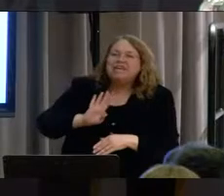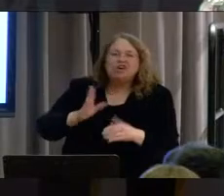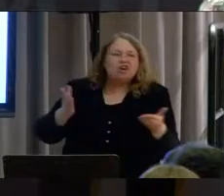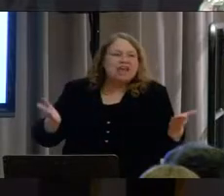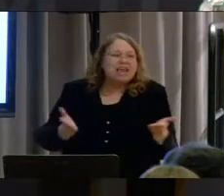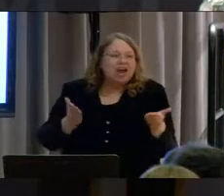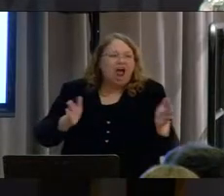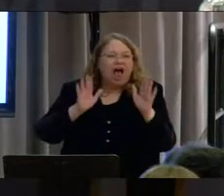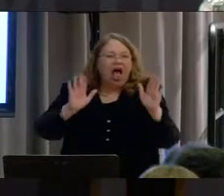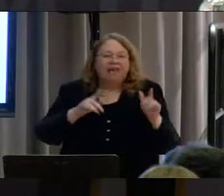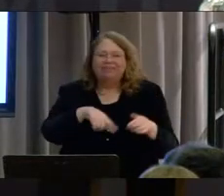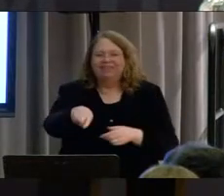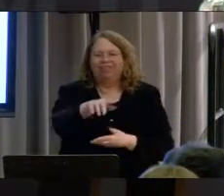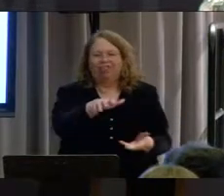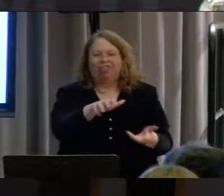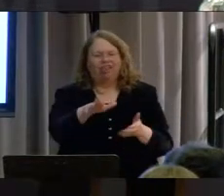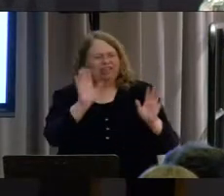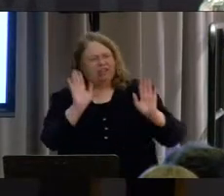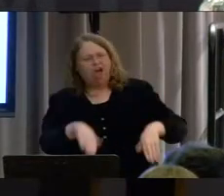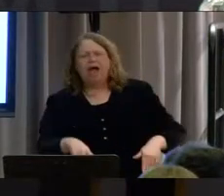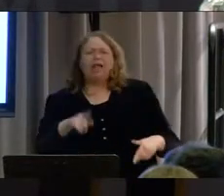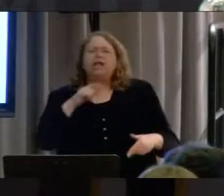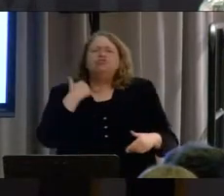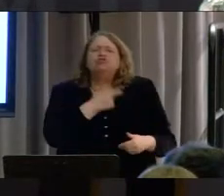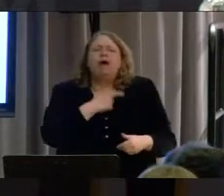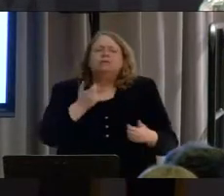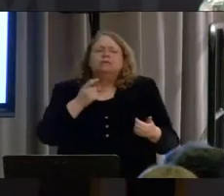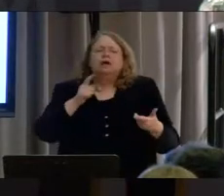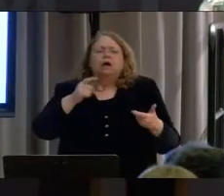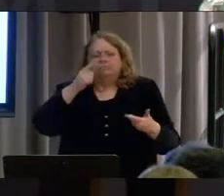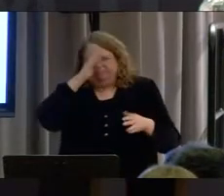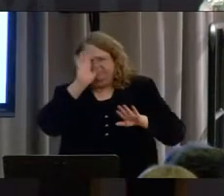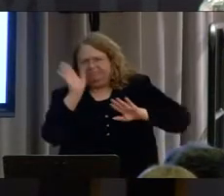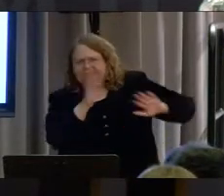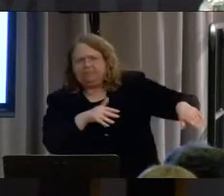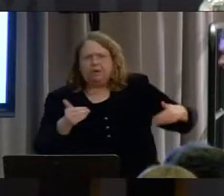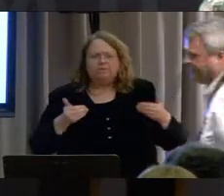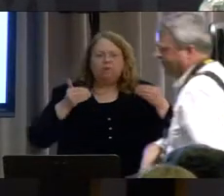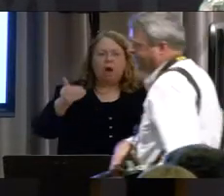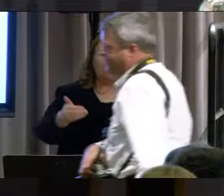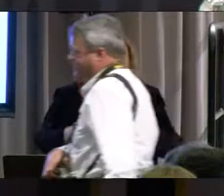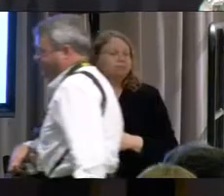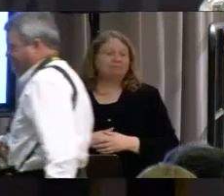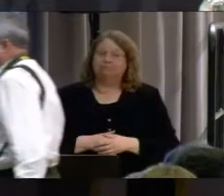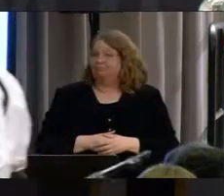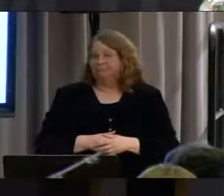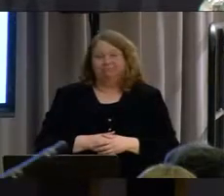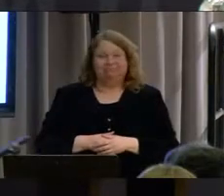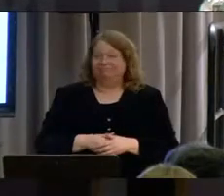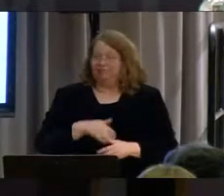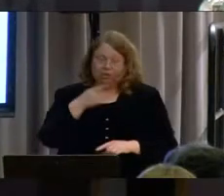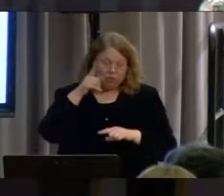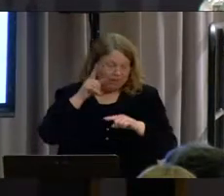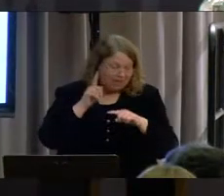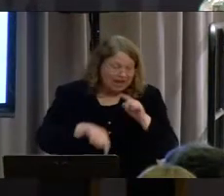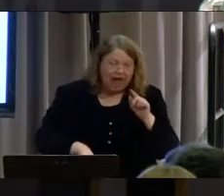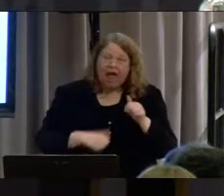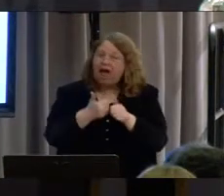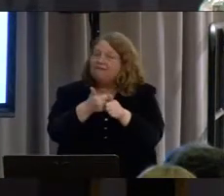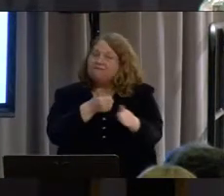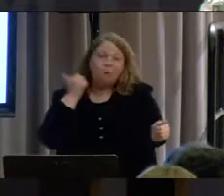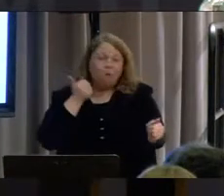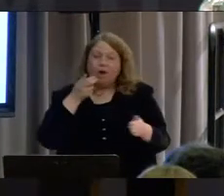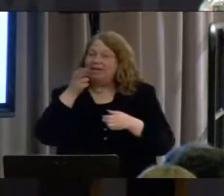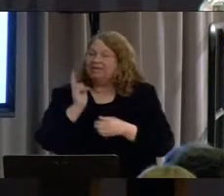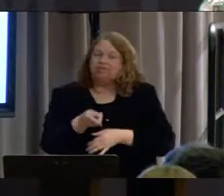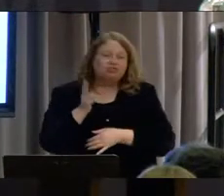know? And let's just move on. And I think one thing that we've discovered is you cannot go around history. You